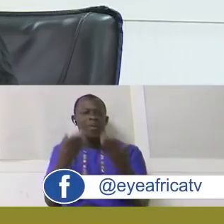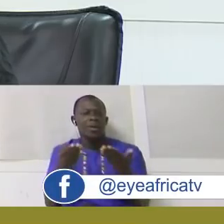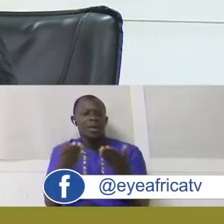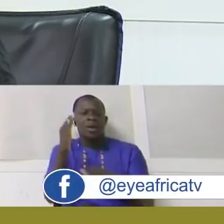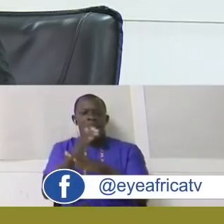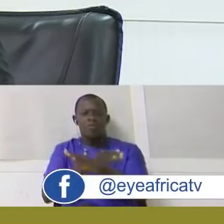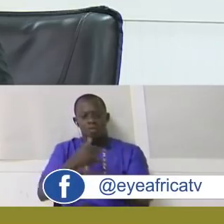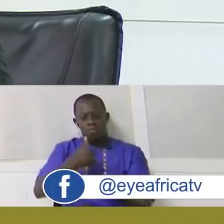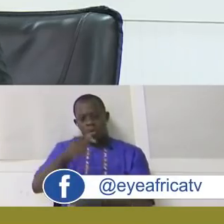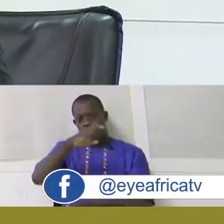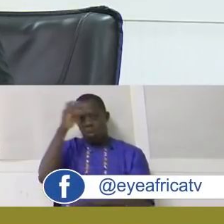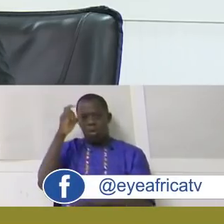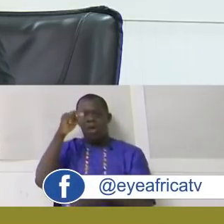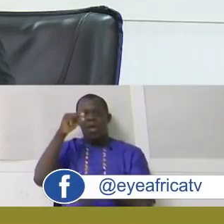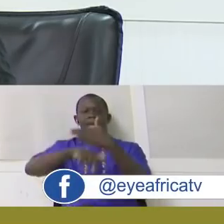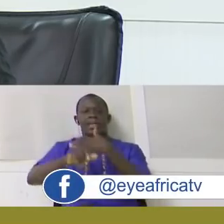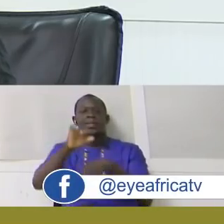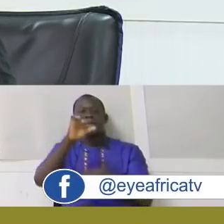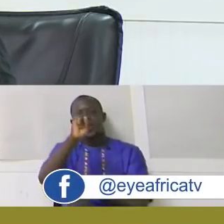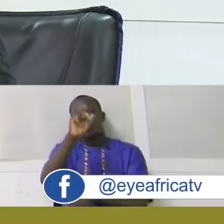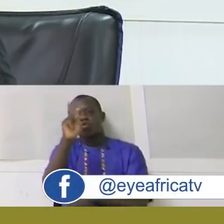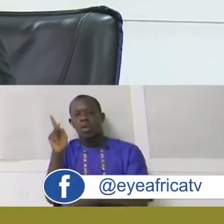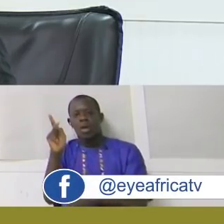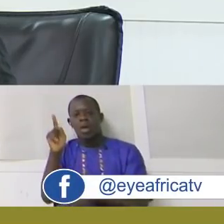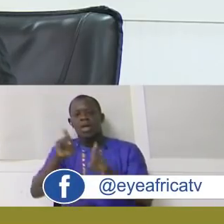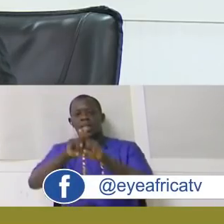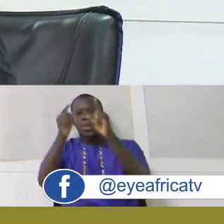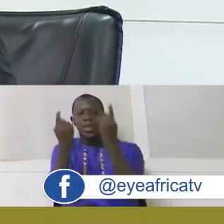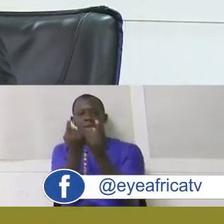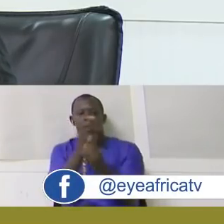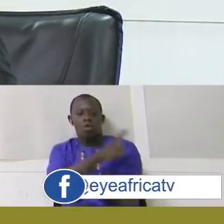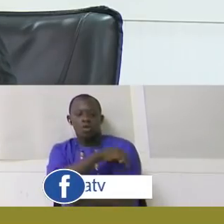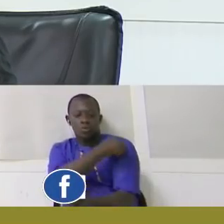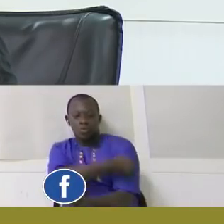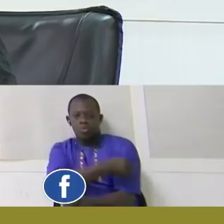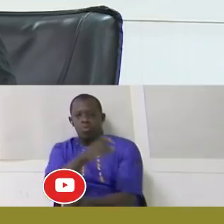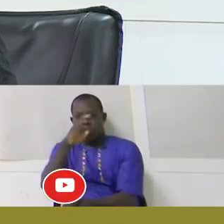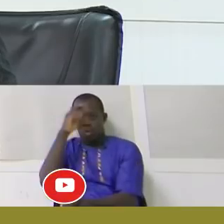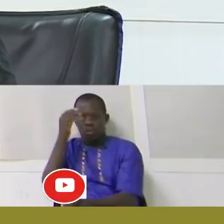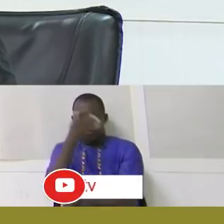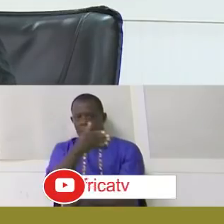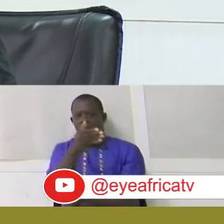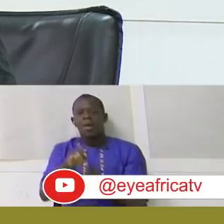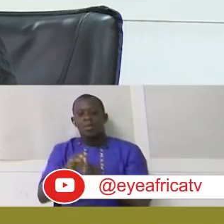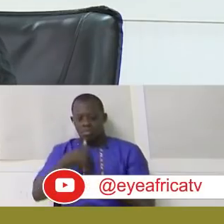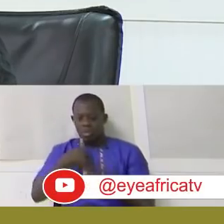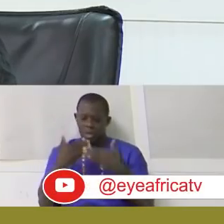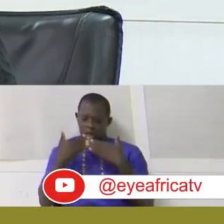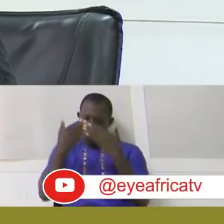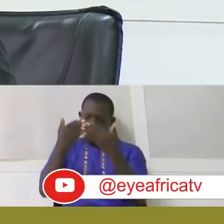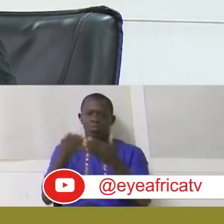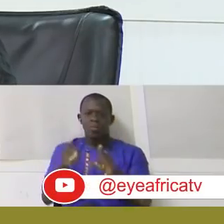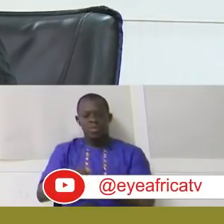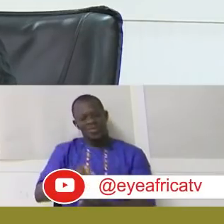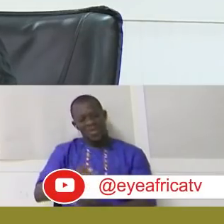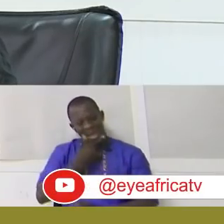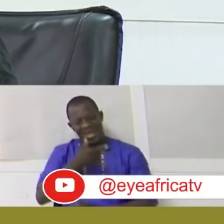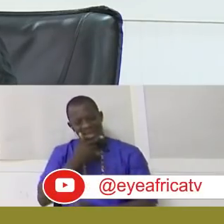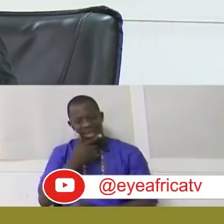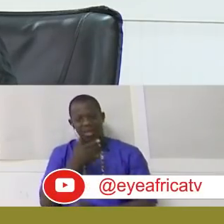nge liggey Serakunda General Hospital. At that time I was working at the Serakunda General Hospital. Ma wax ko ko. I told him that. Mu re.